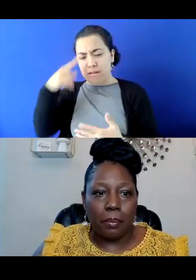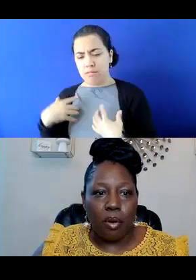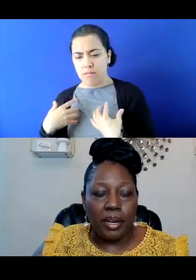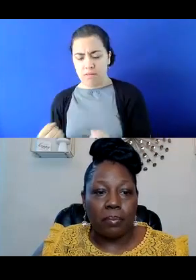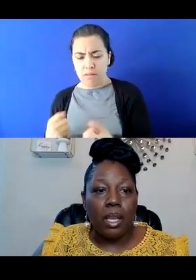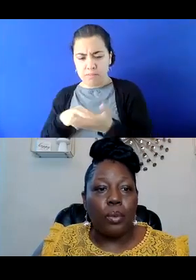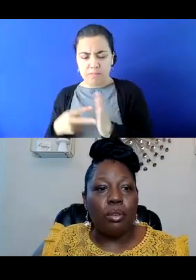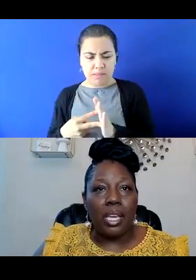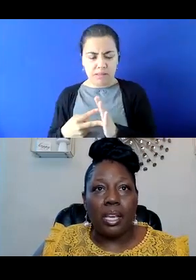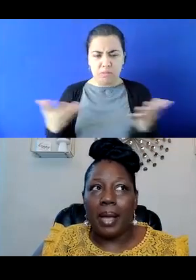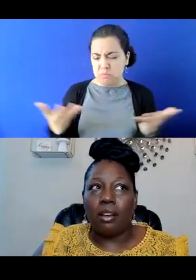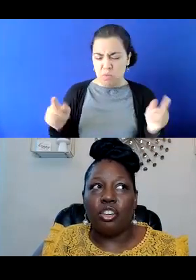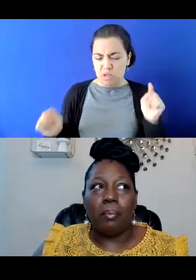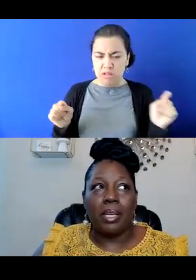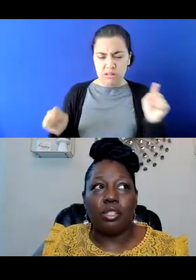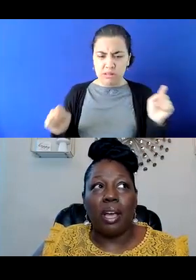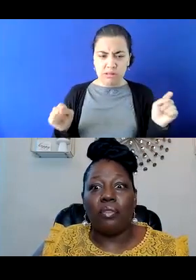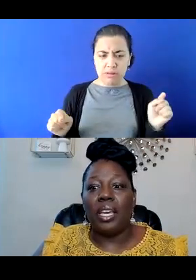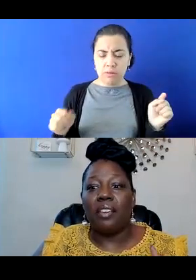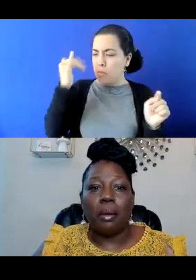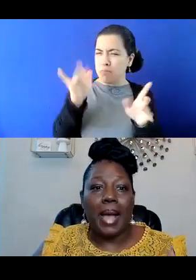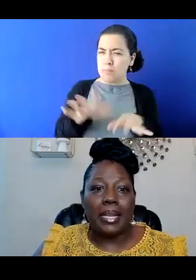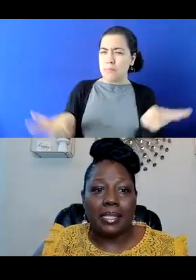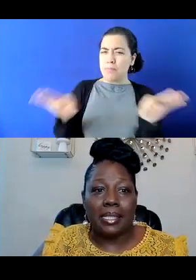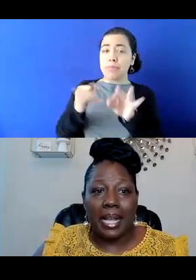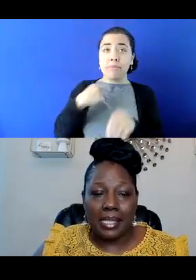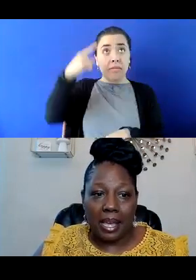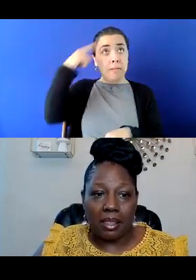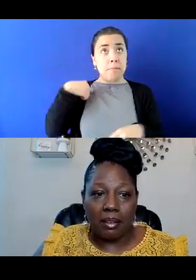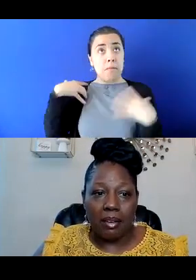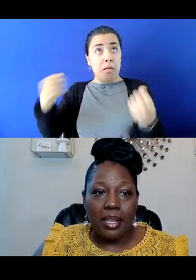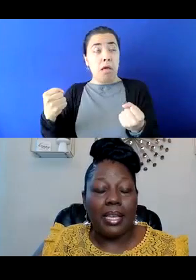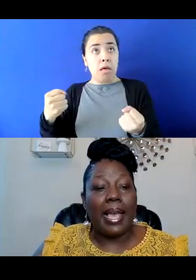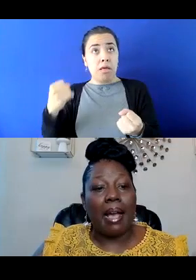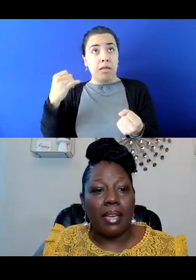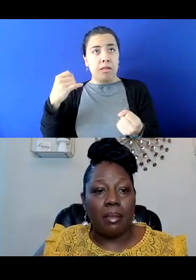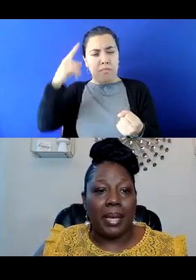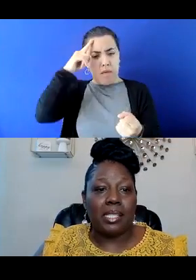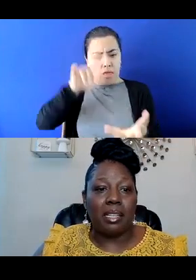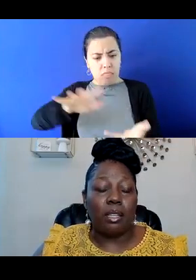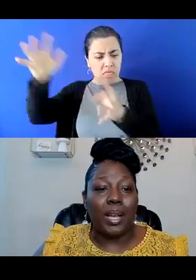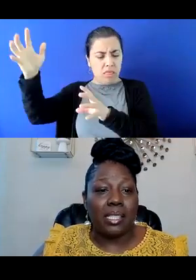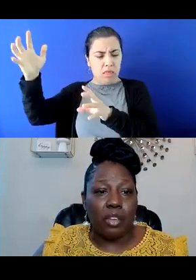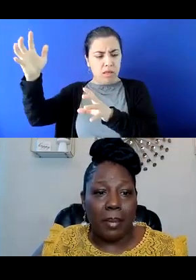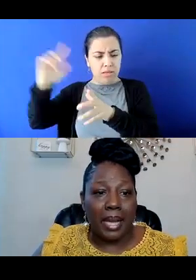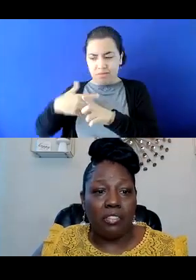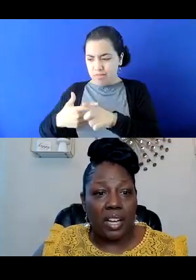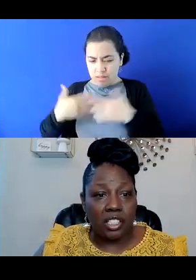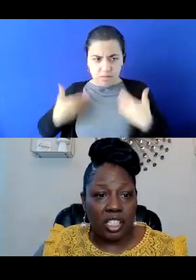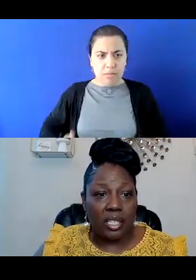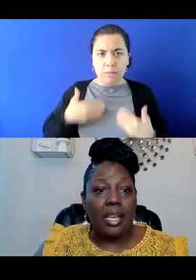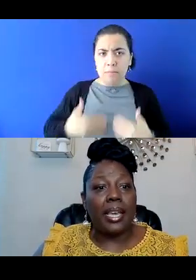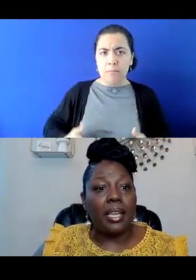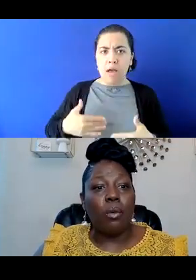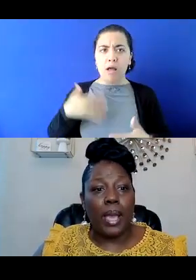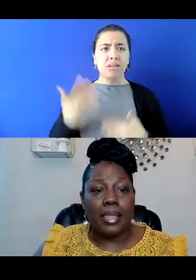it's important. When you think about your mental health, if your mind is not together, then how can the rest of your body